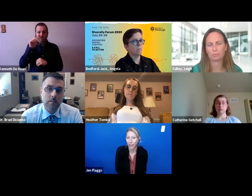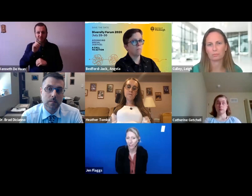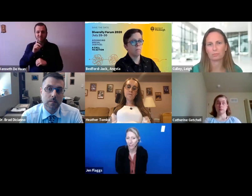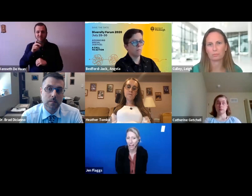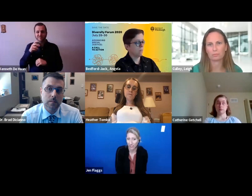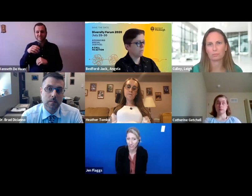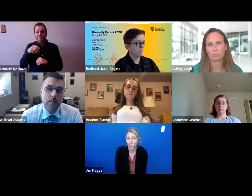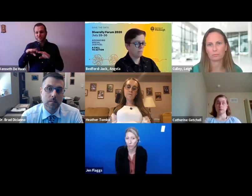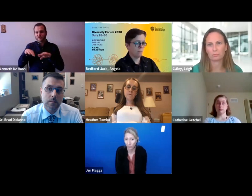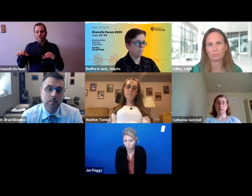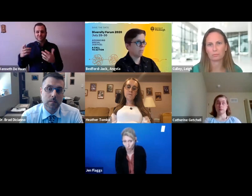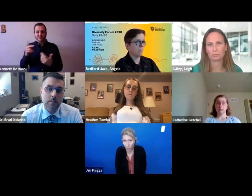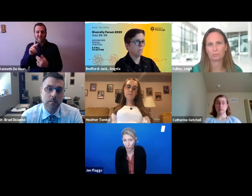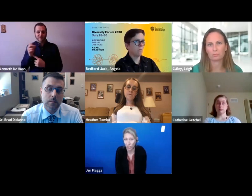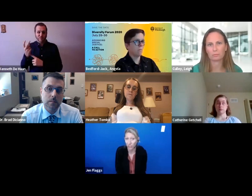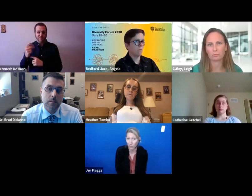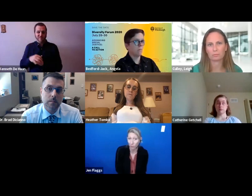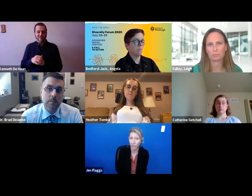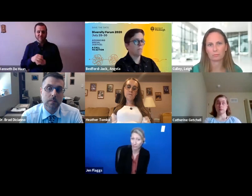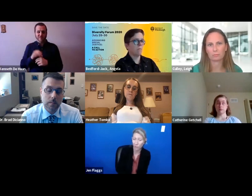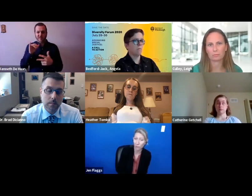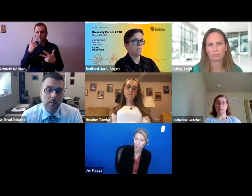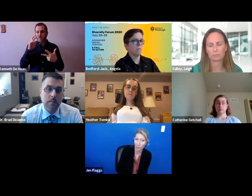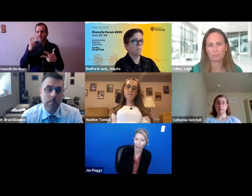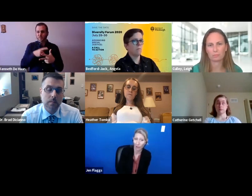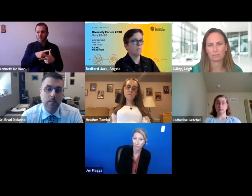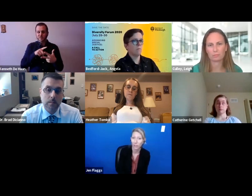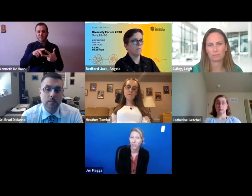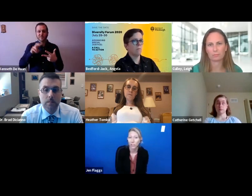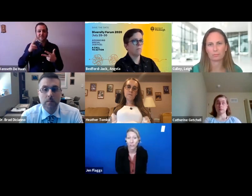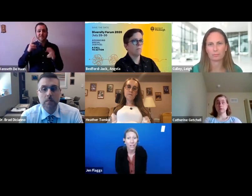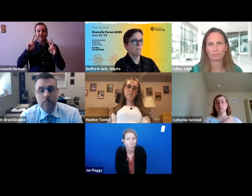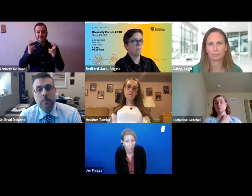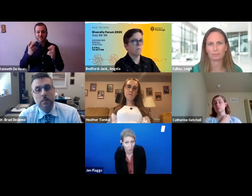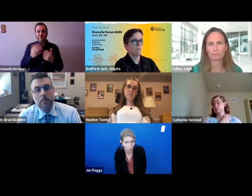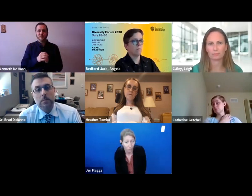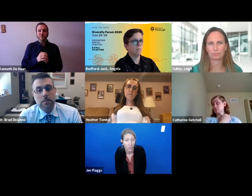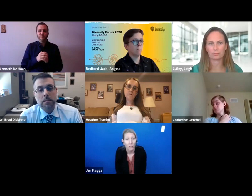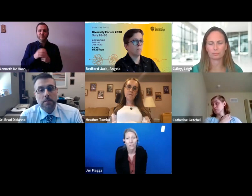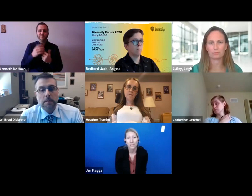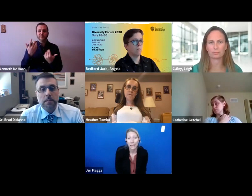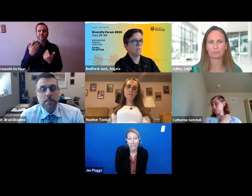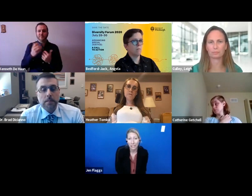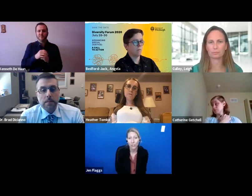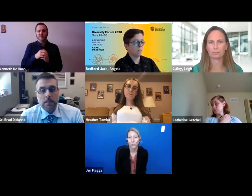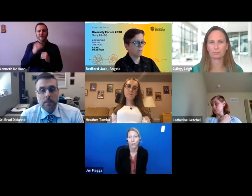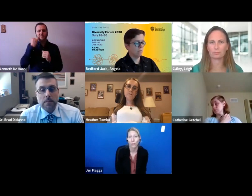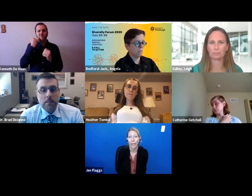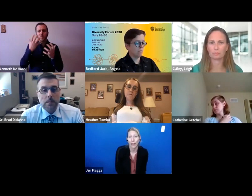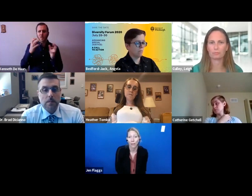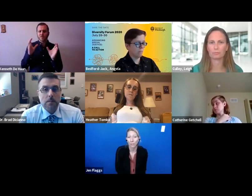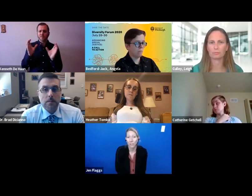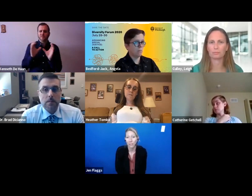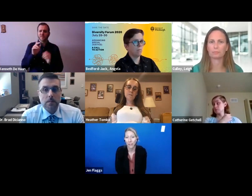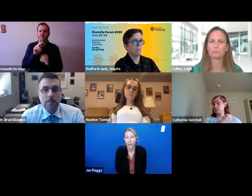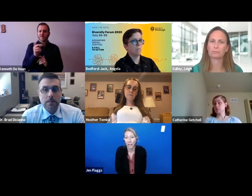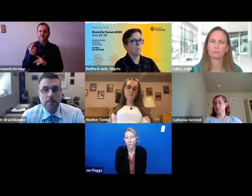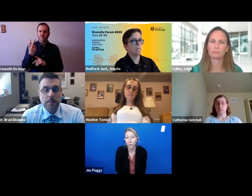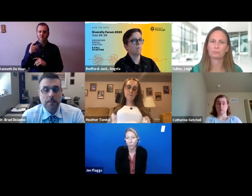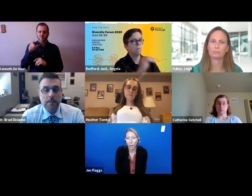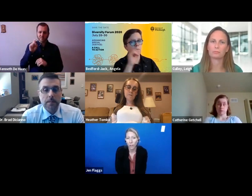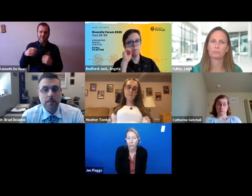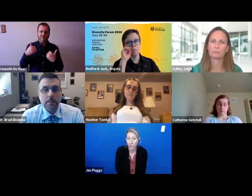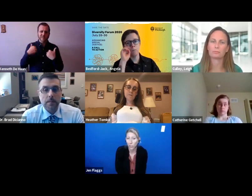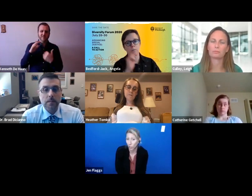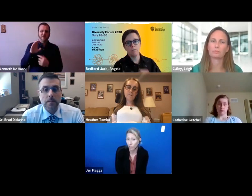who has access to enough interpreters and the number of deaf students that we have. So that's one issue. The second issue that we have is that if